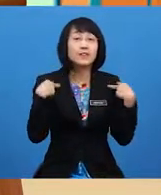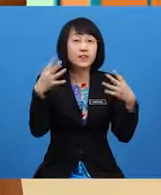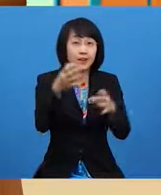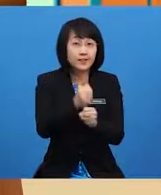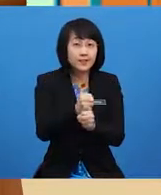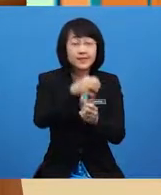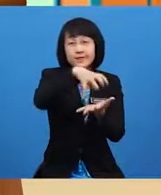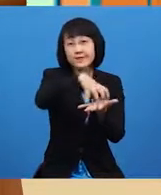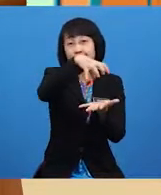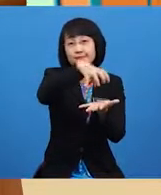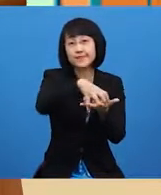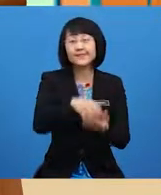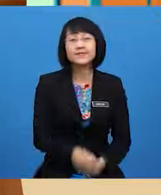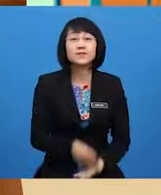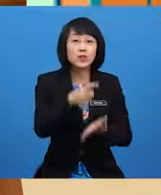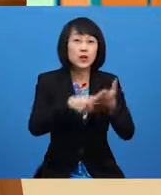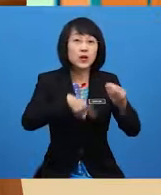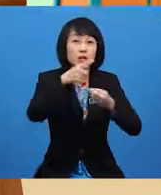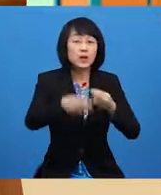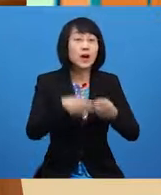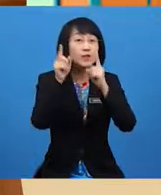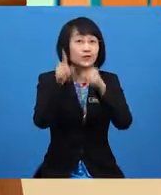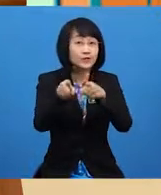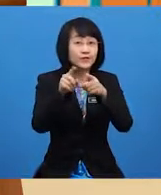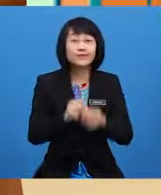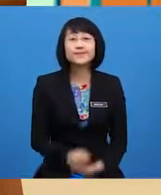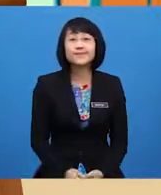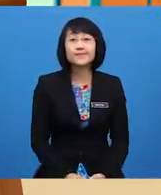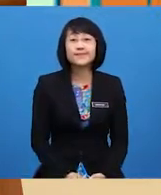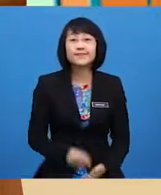I've got cake. What about you?